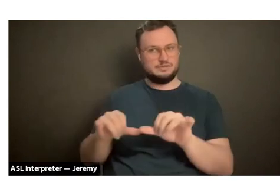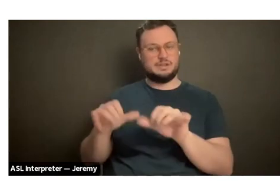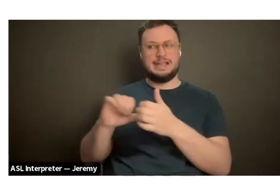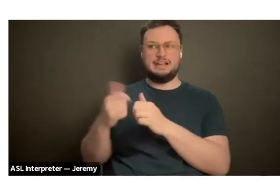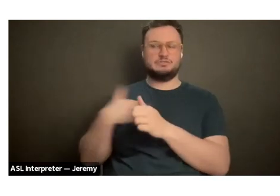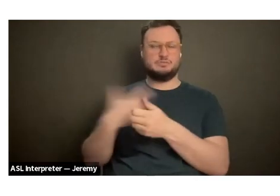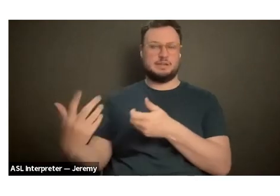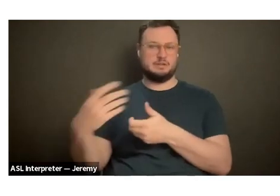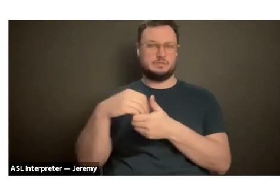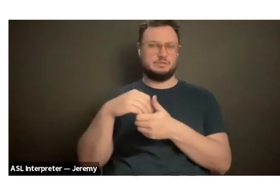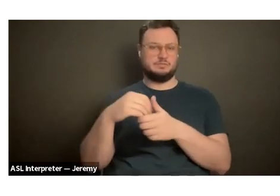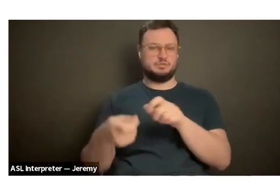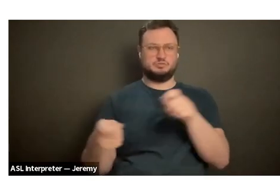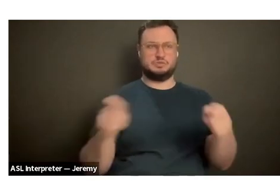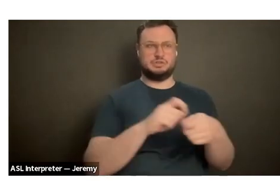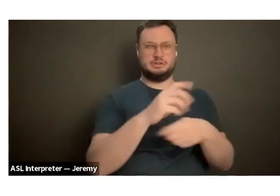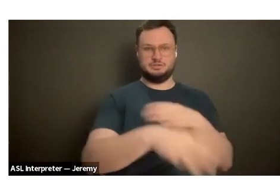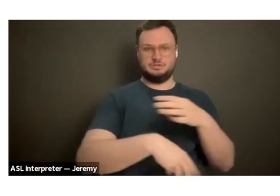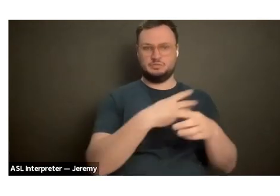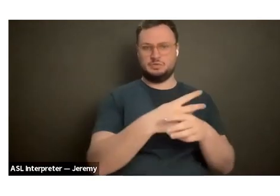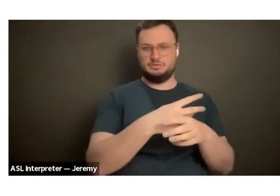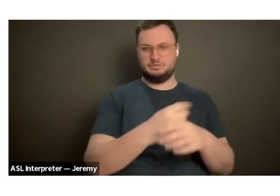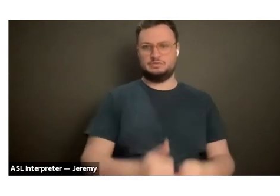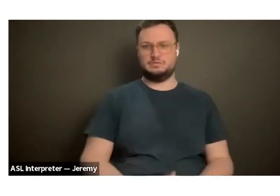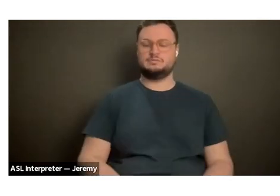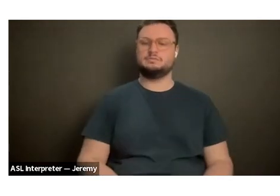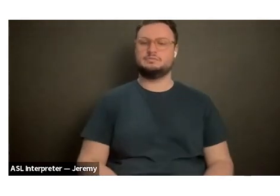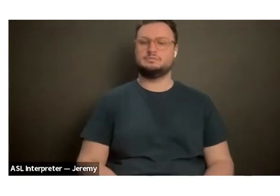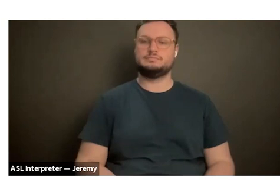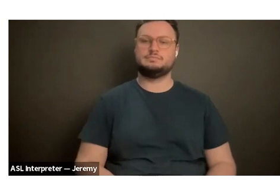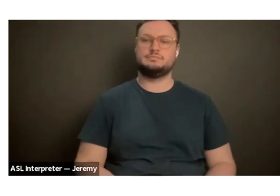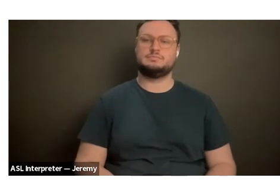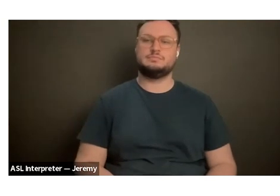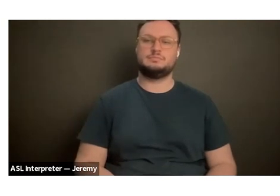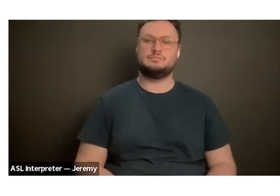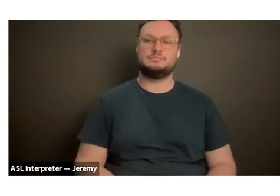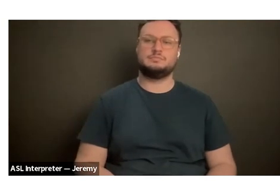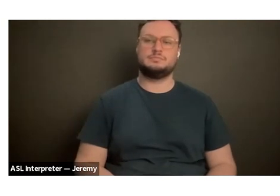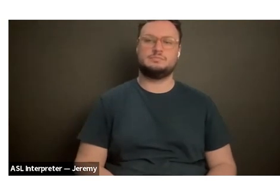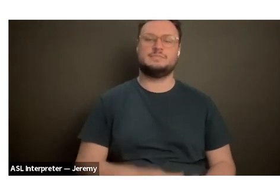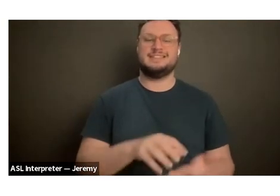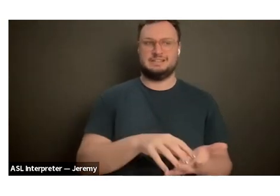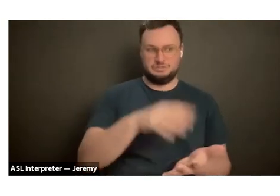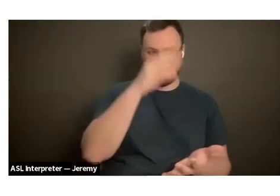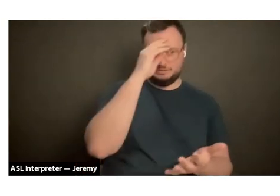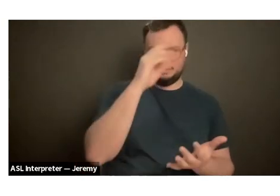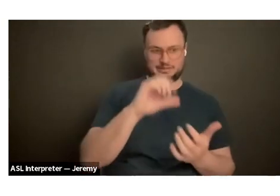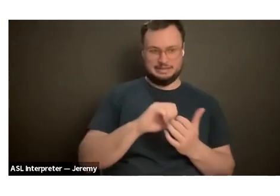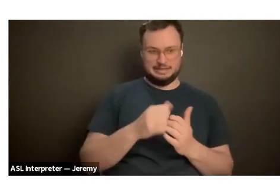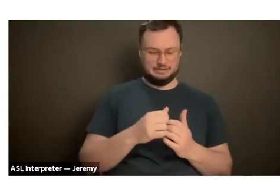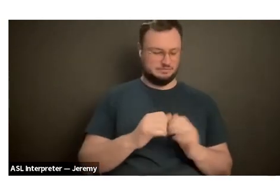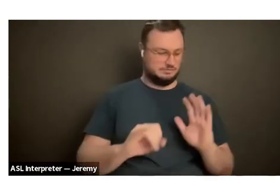can all flourish. It is learning how to take our differences and make